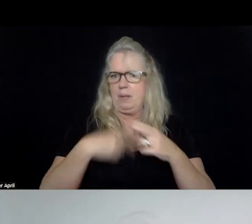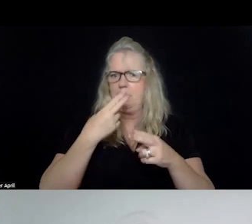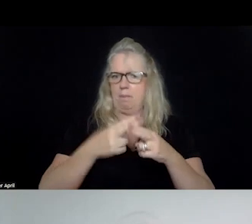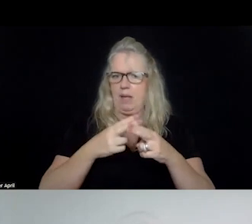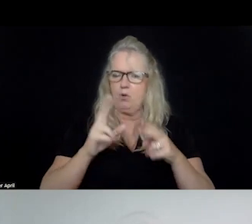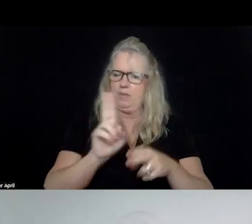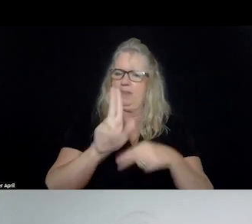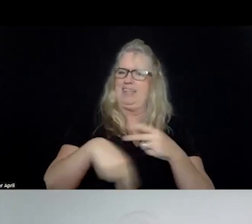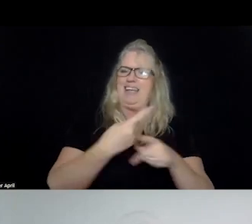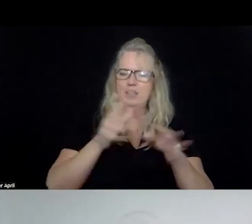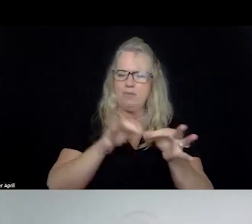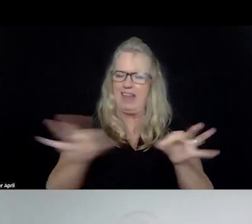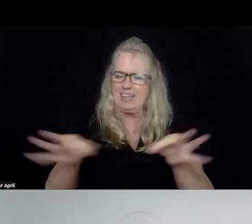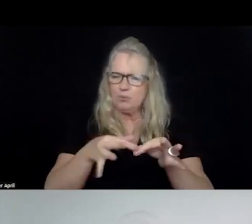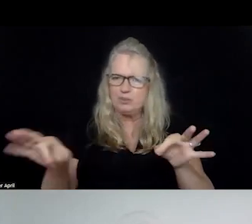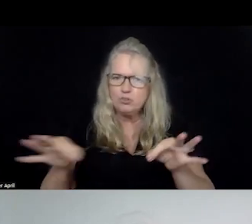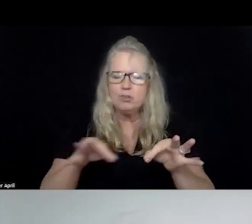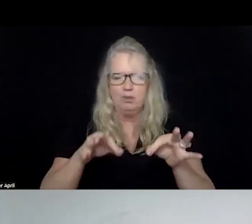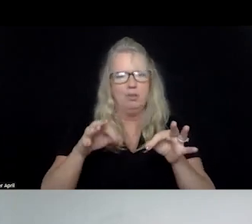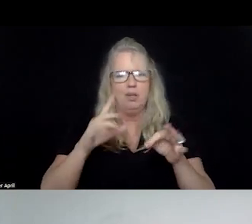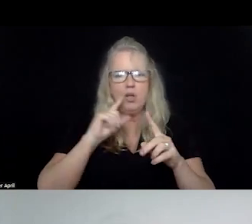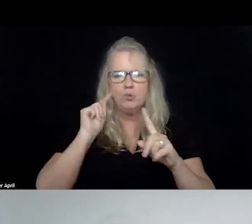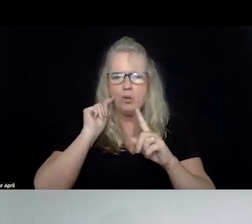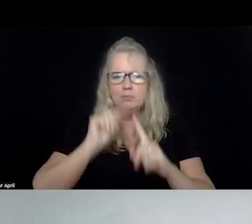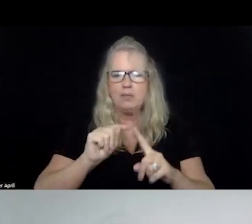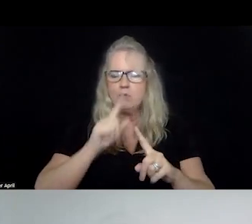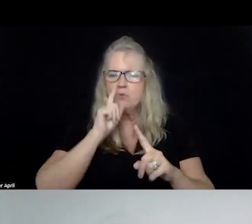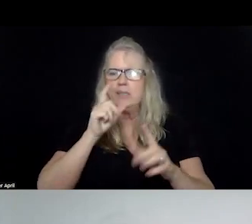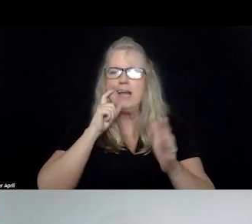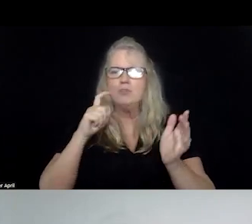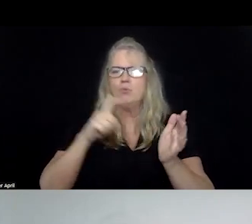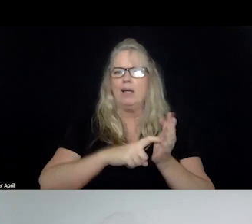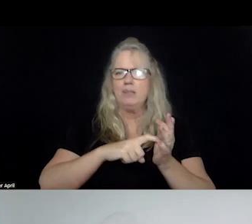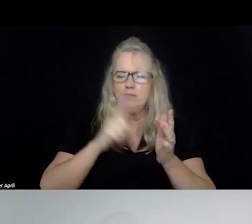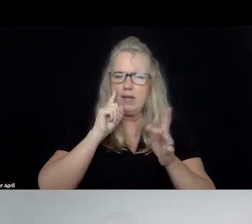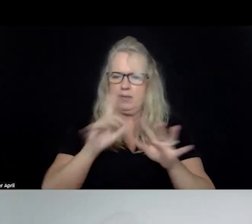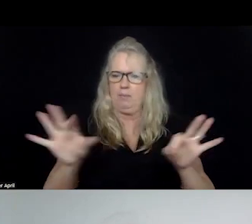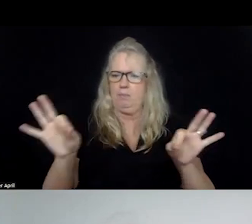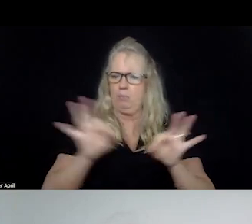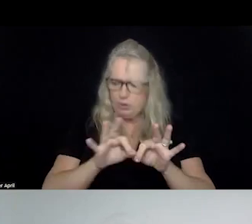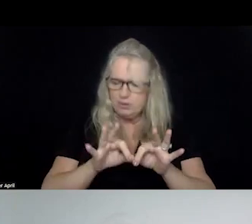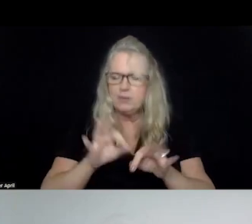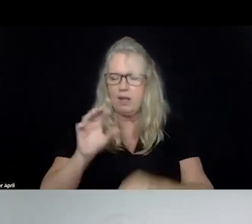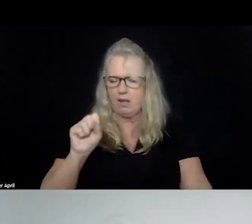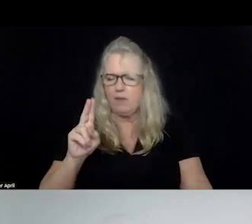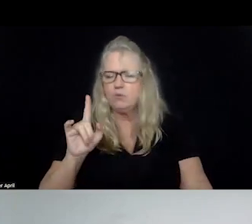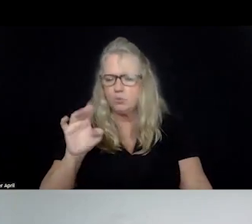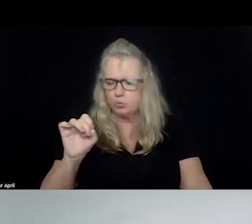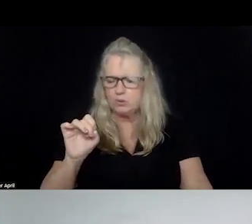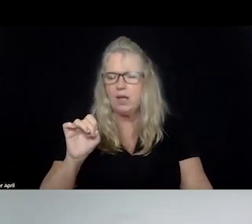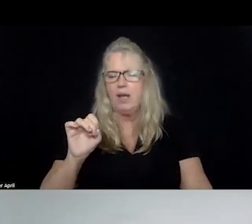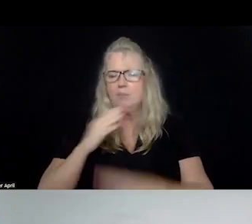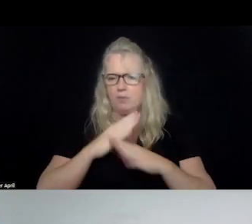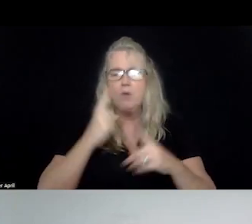language. Also really specifically identifies the importance of suicide prevention among older